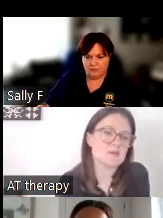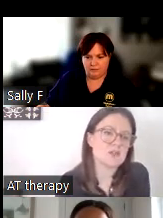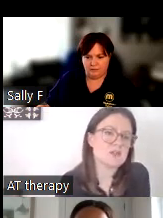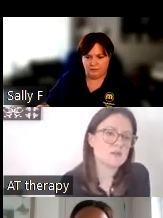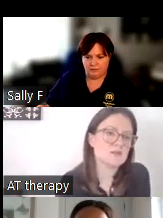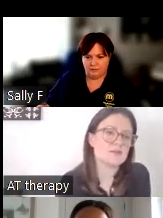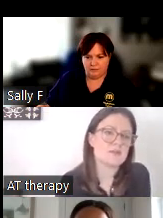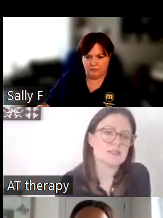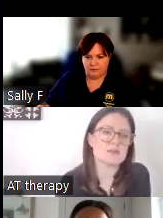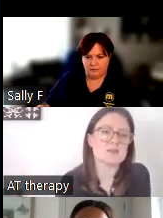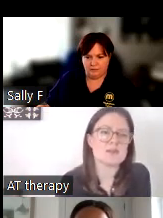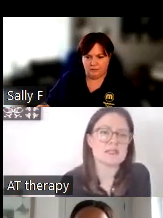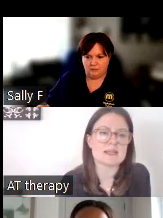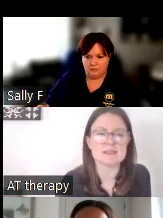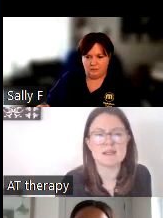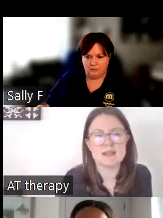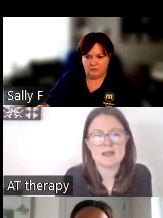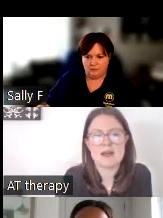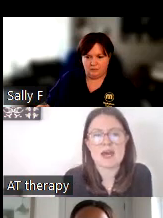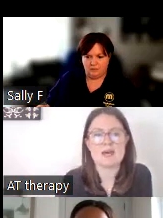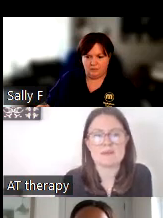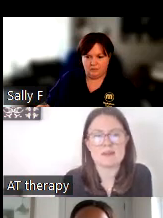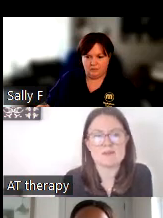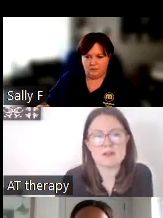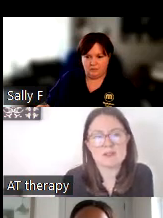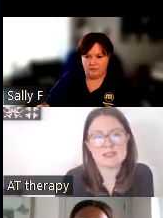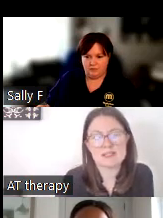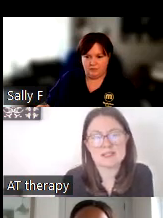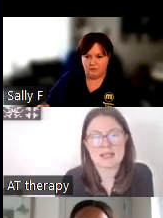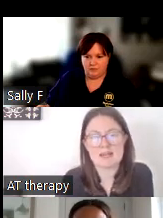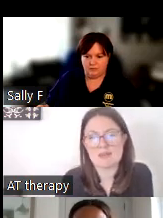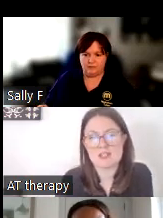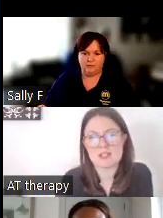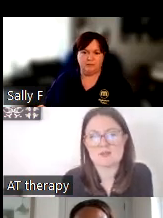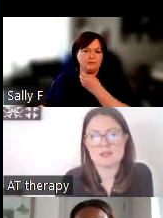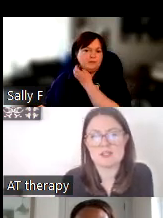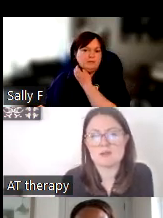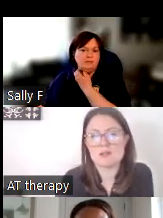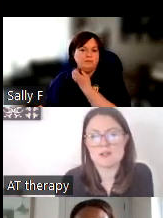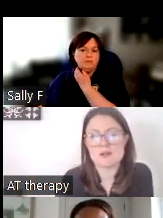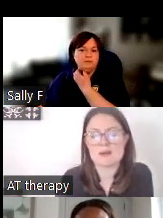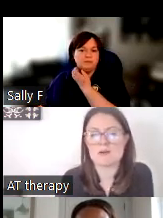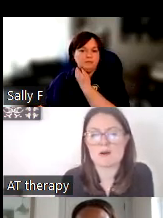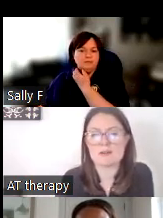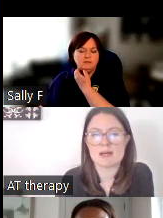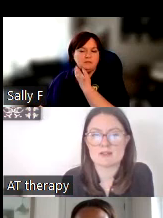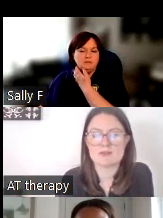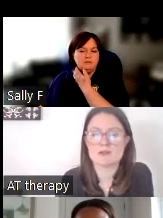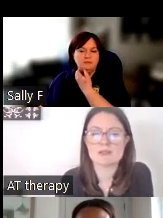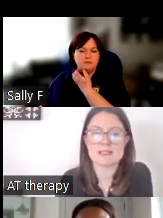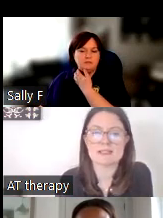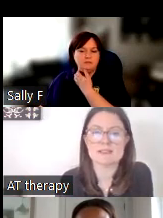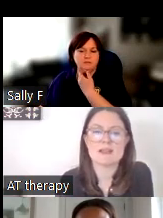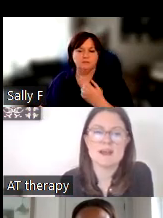easily reproducible with limited resources. They follow consistent design features, which you will learn about on the